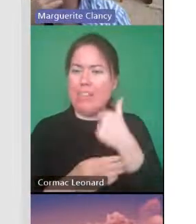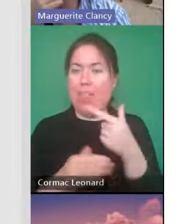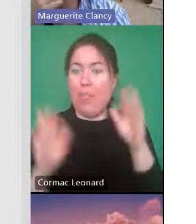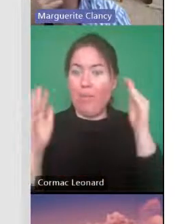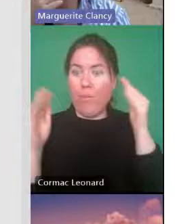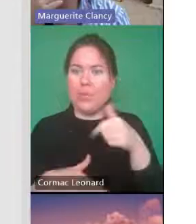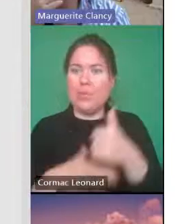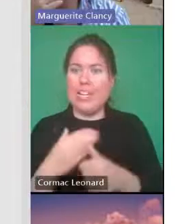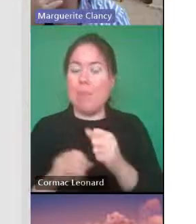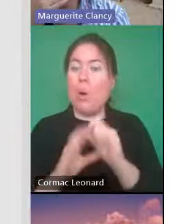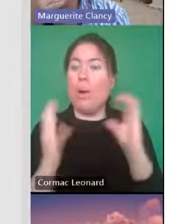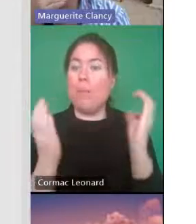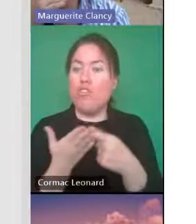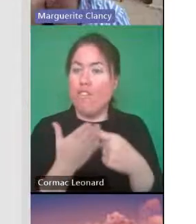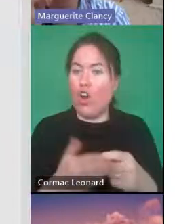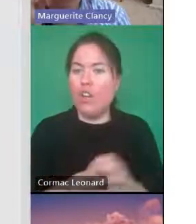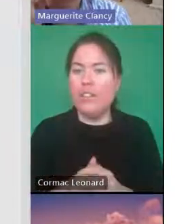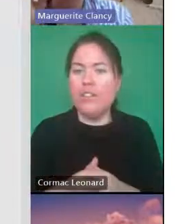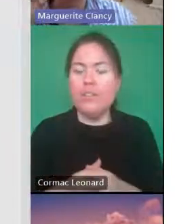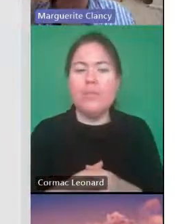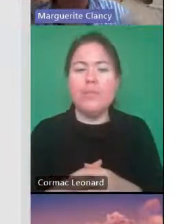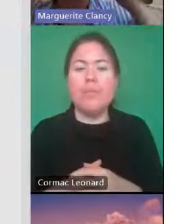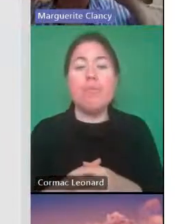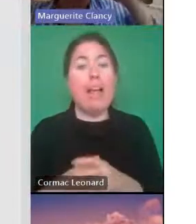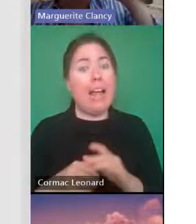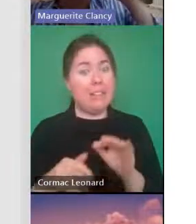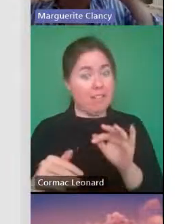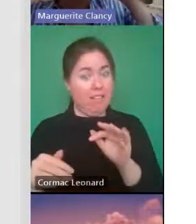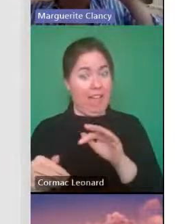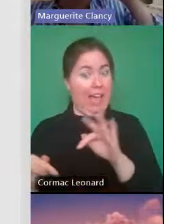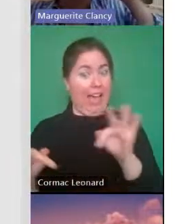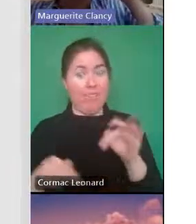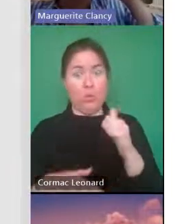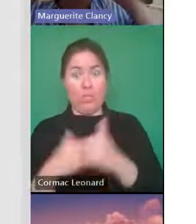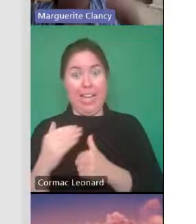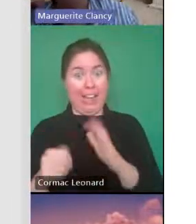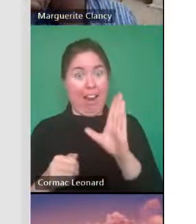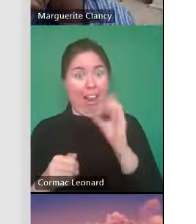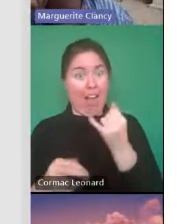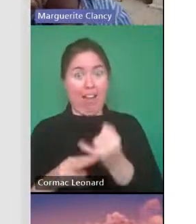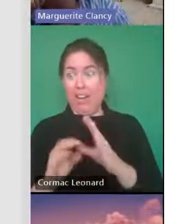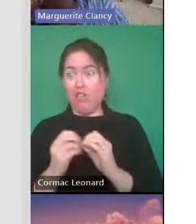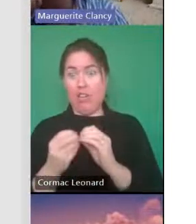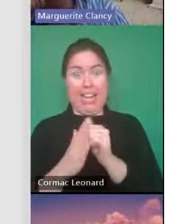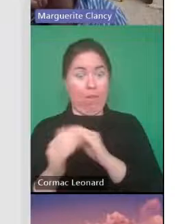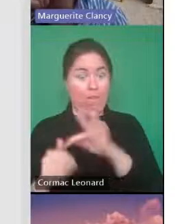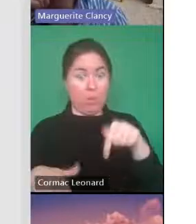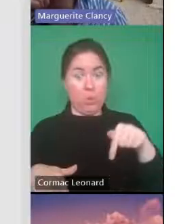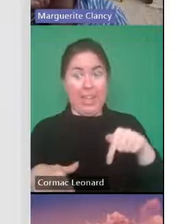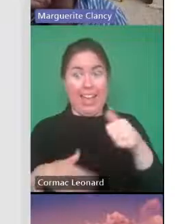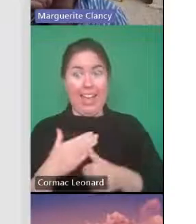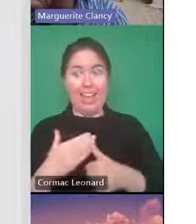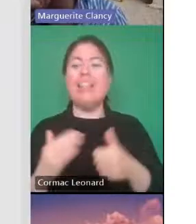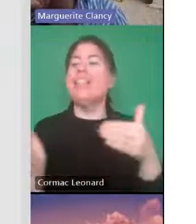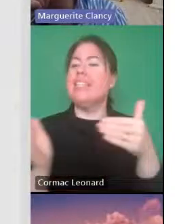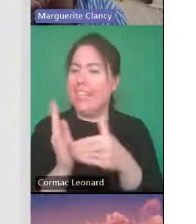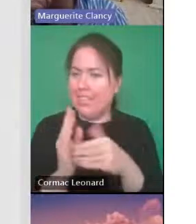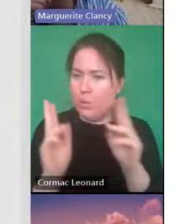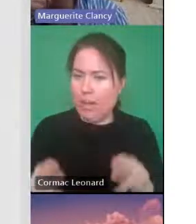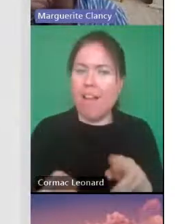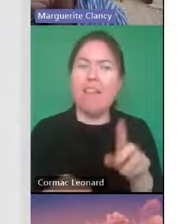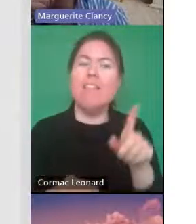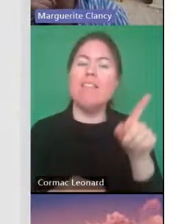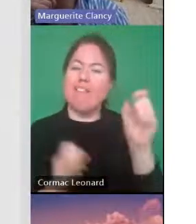a query there. Can we log in from today to create an account? And yes, you can. The portal is